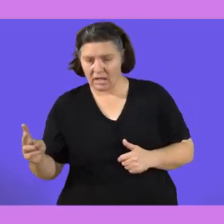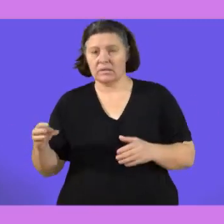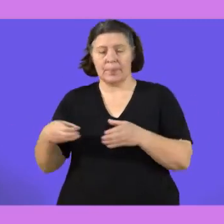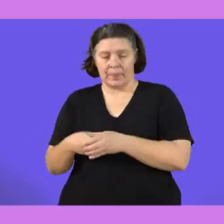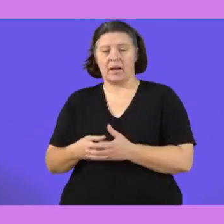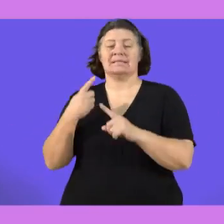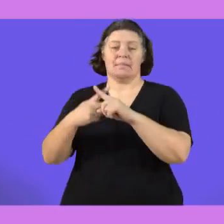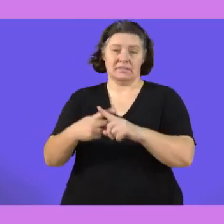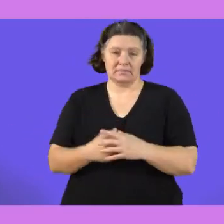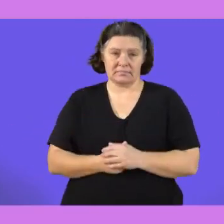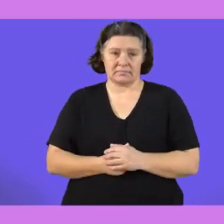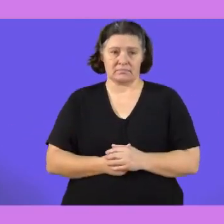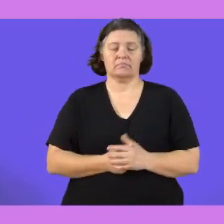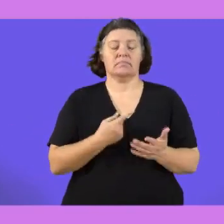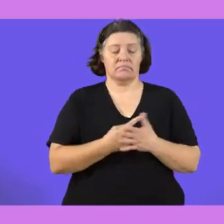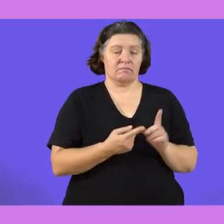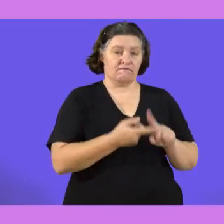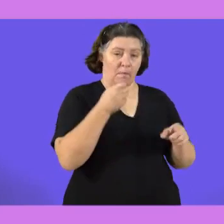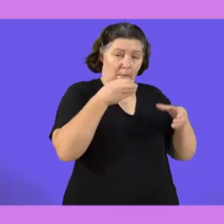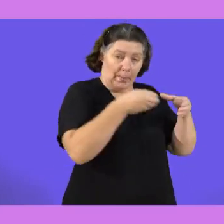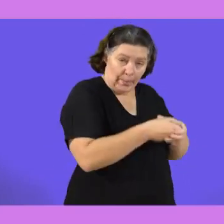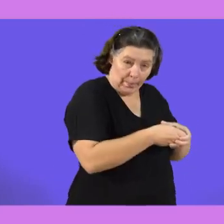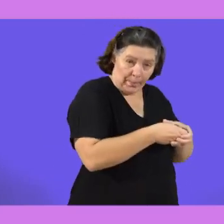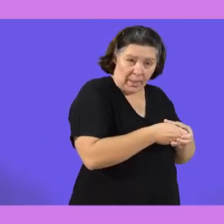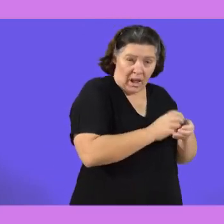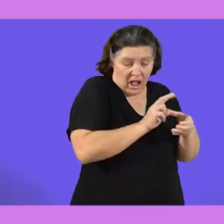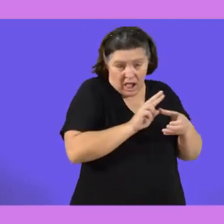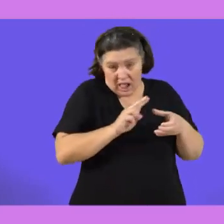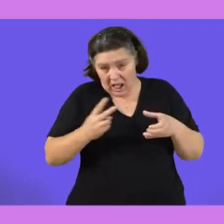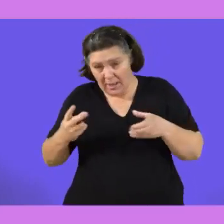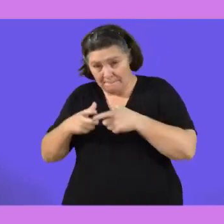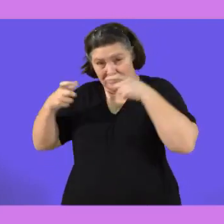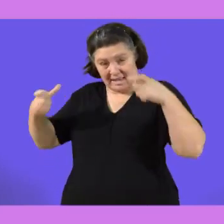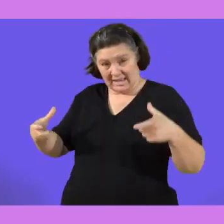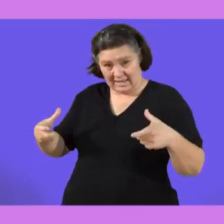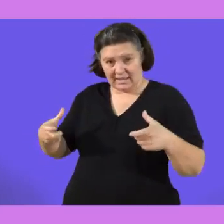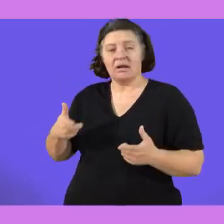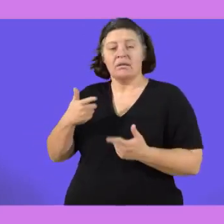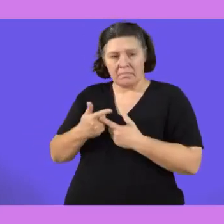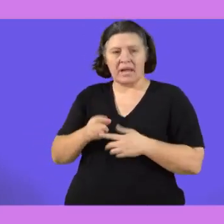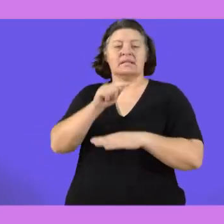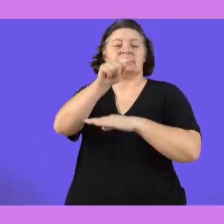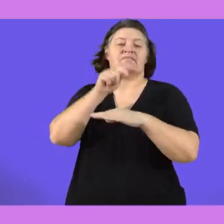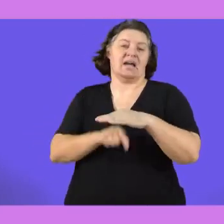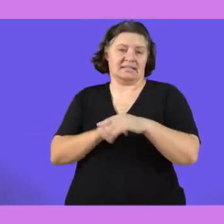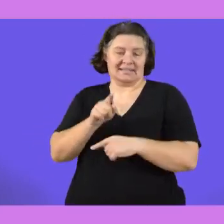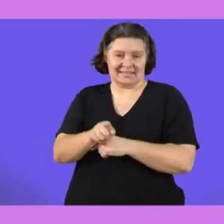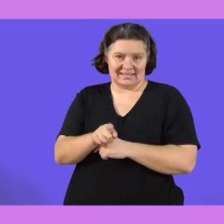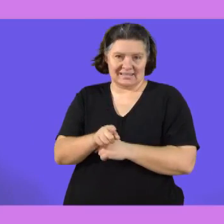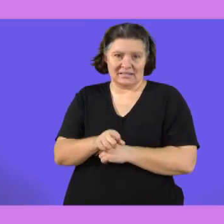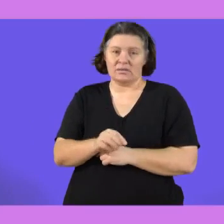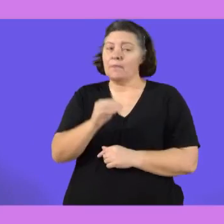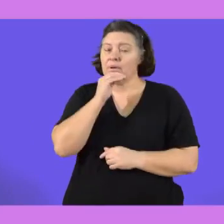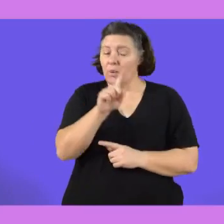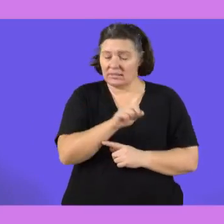will multiply. Then, when I convert from a smaller unit into a bigger unit, I will divide by the conversion